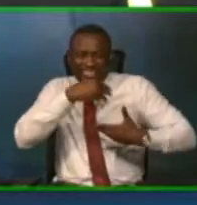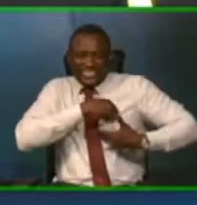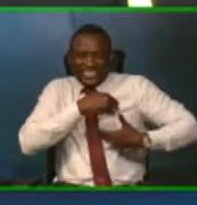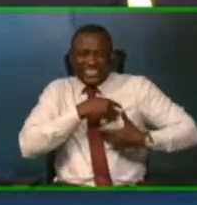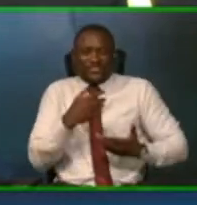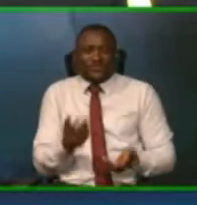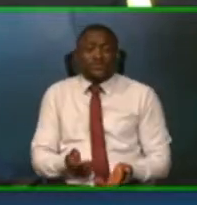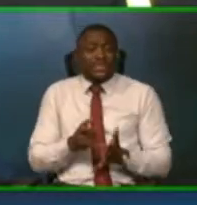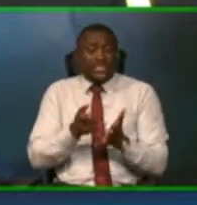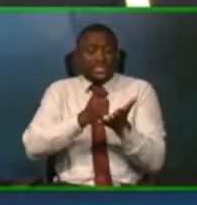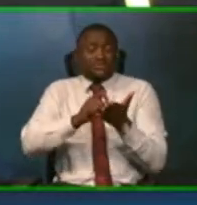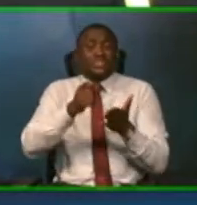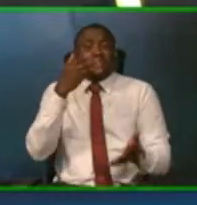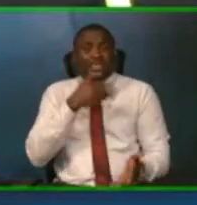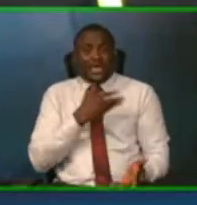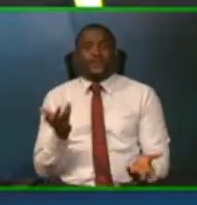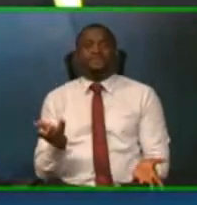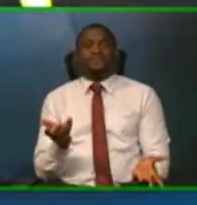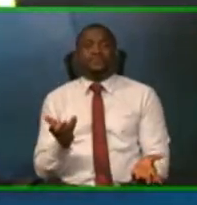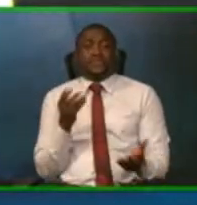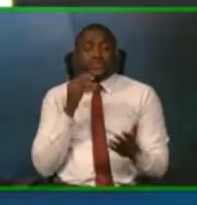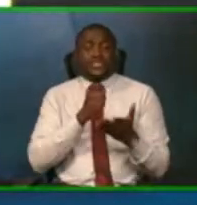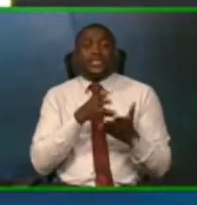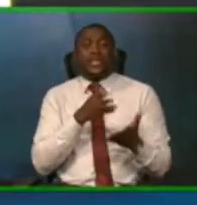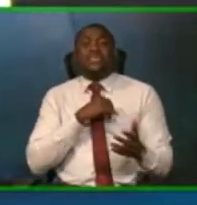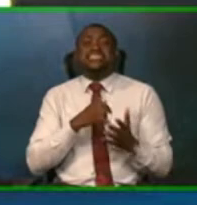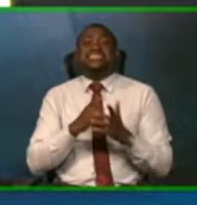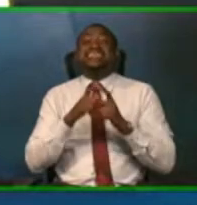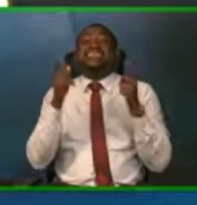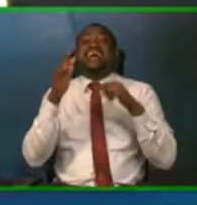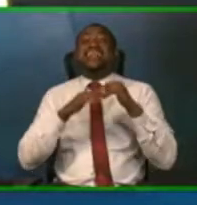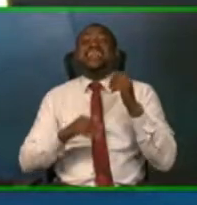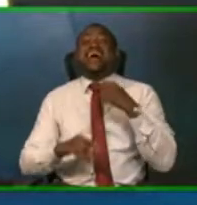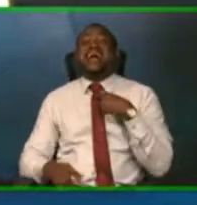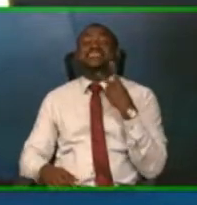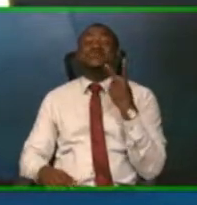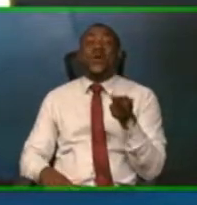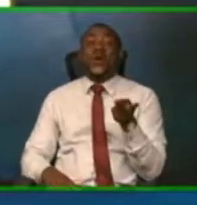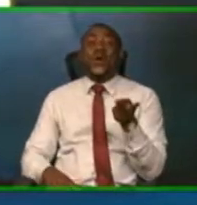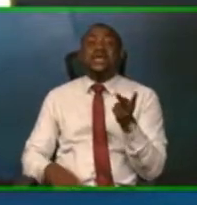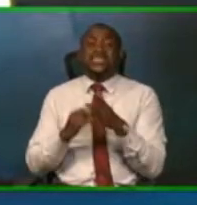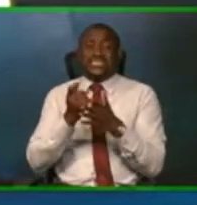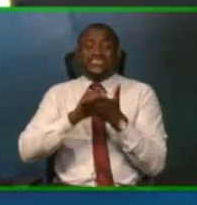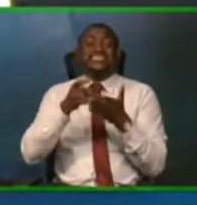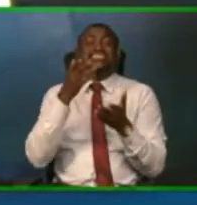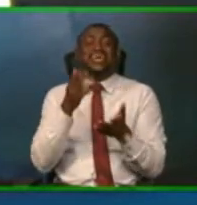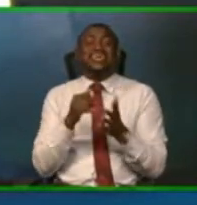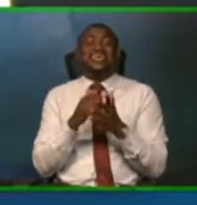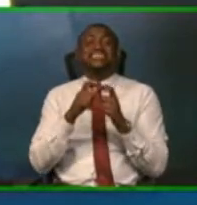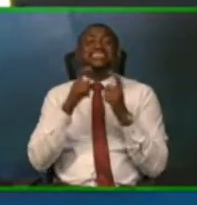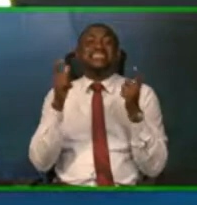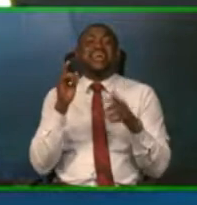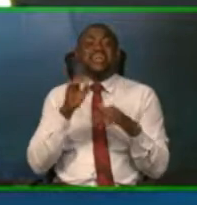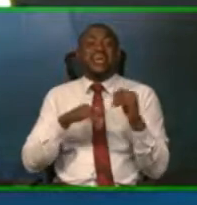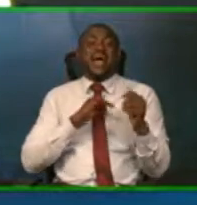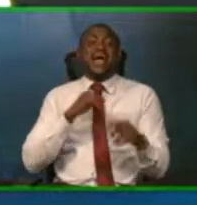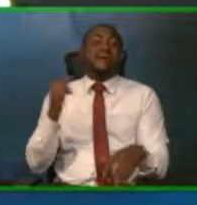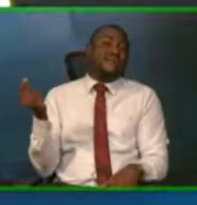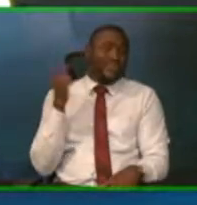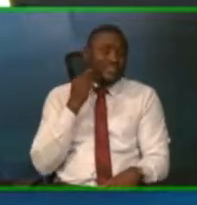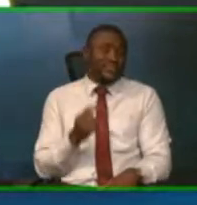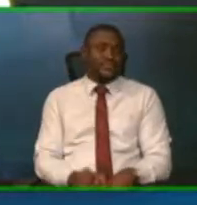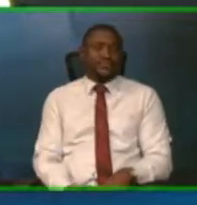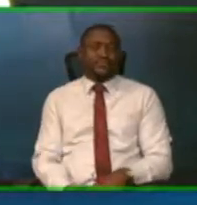is written, you may have heard me say, is greater than I saw. It is written, is greater than I heard.